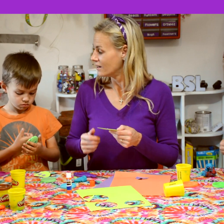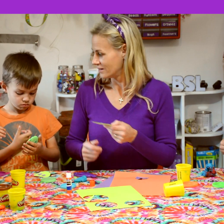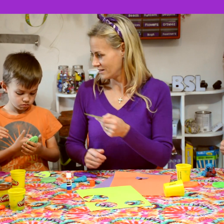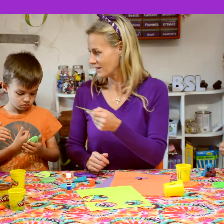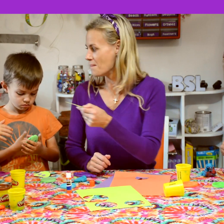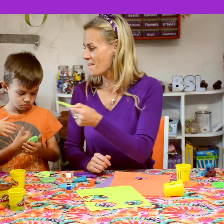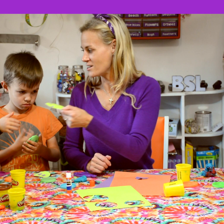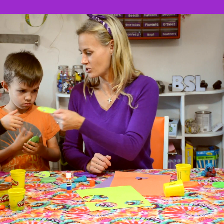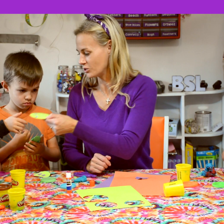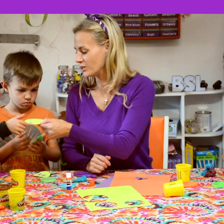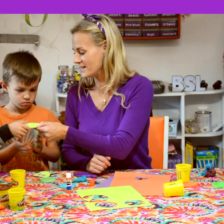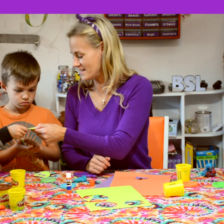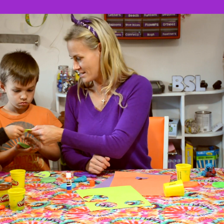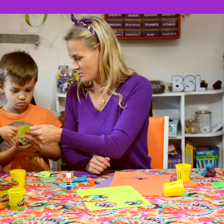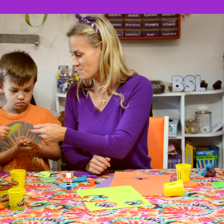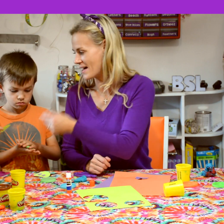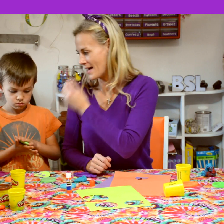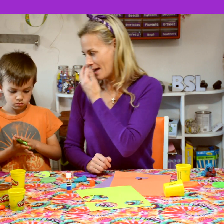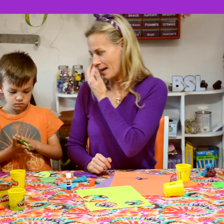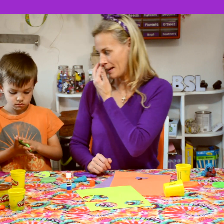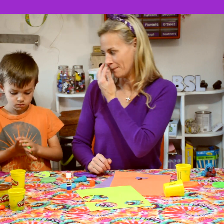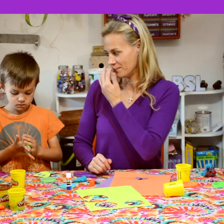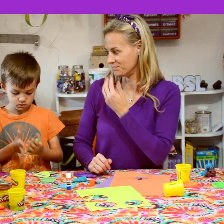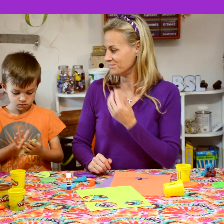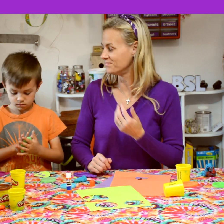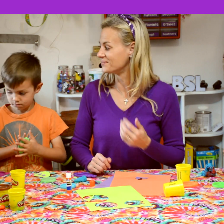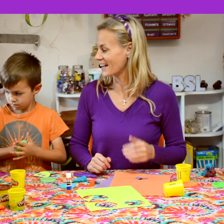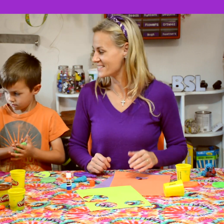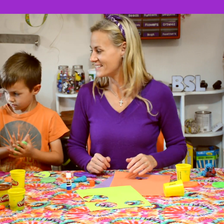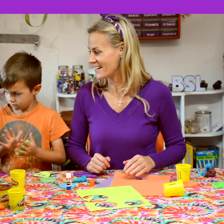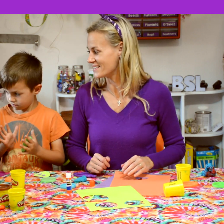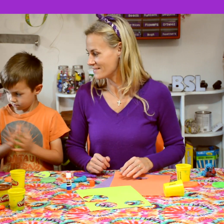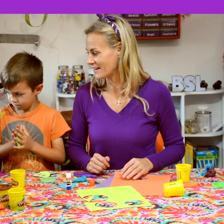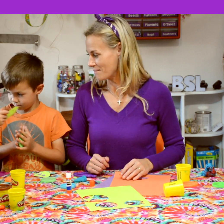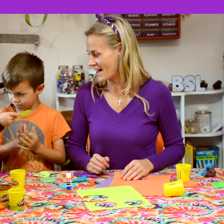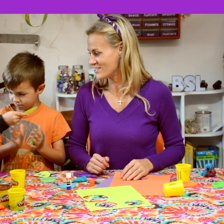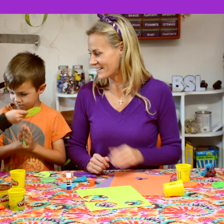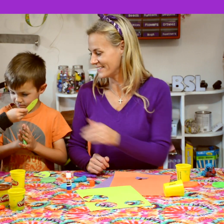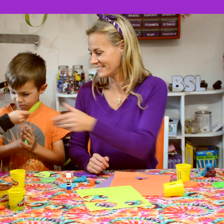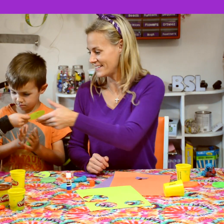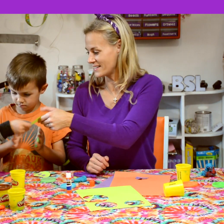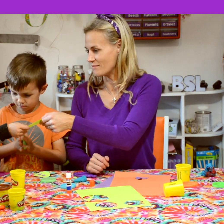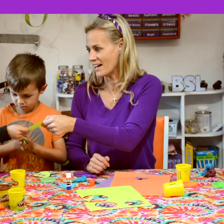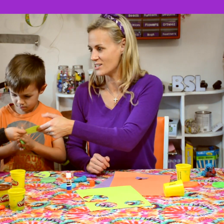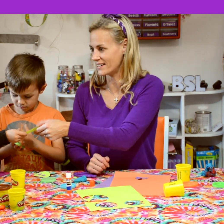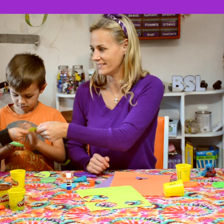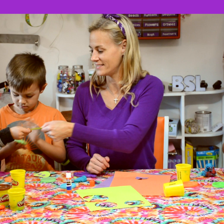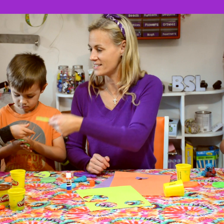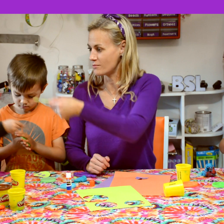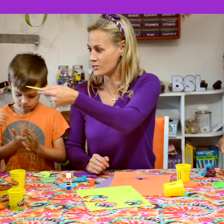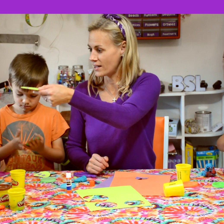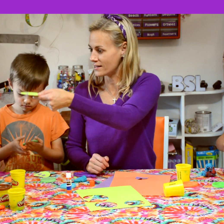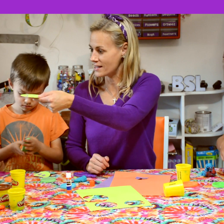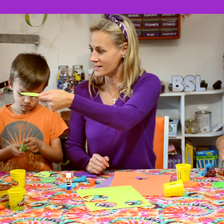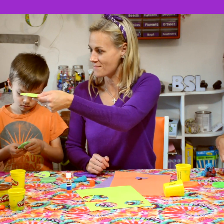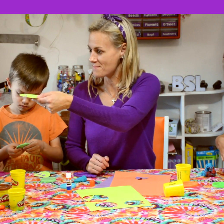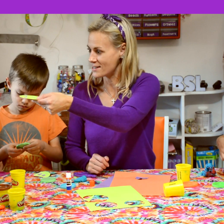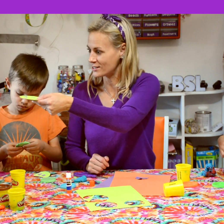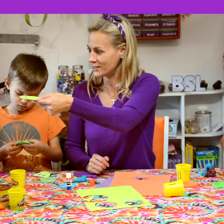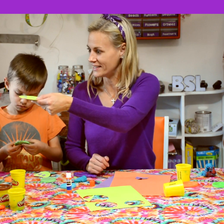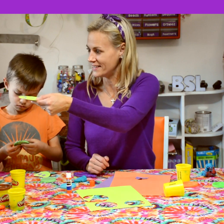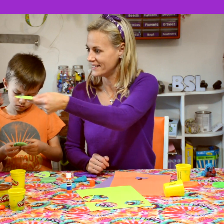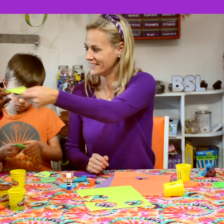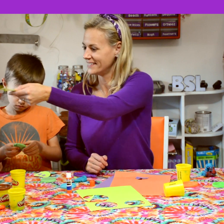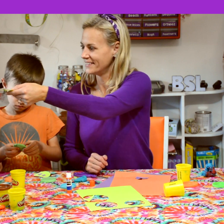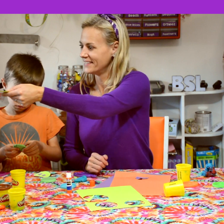that. Magical cookie? Yes, you may. Mmm. How's it taste? Like magic? Tastes like magic? Tensei, would you like a taste of my